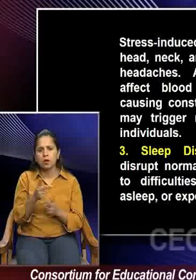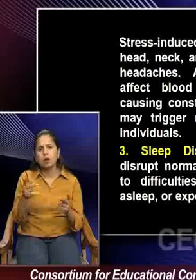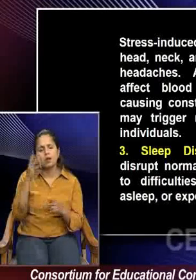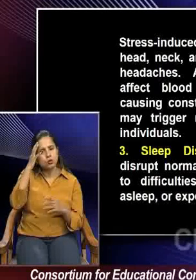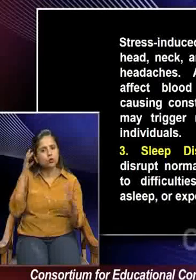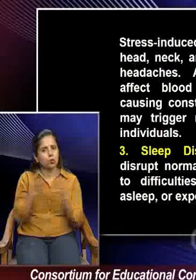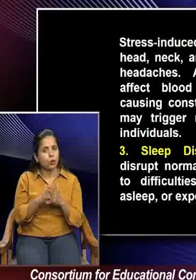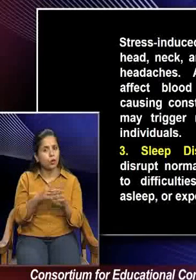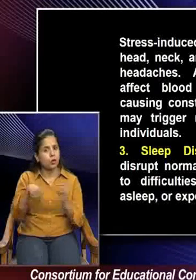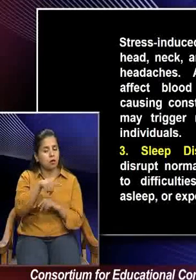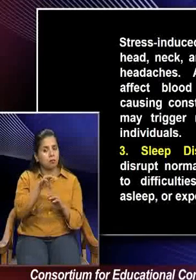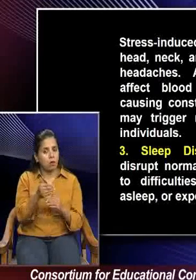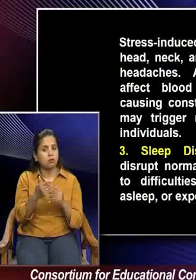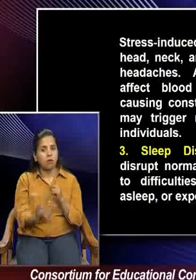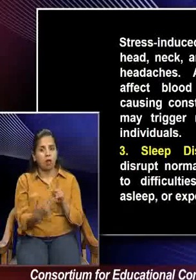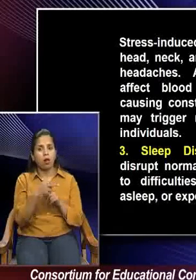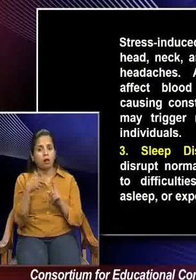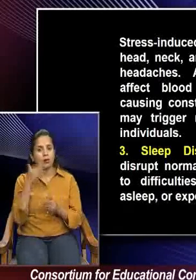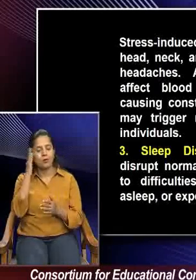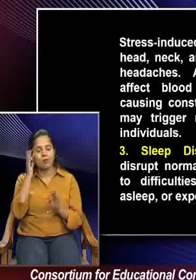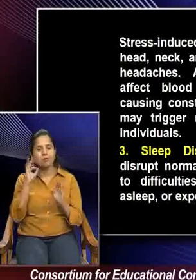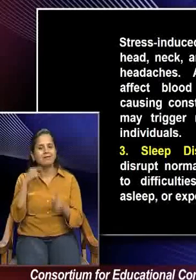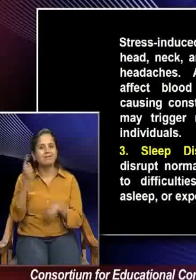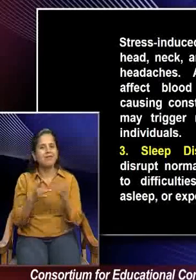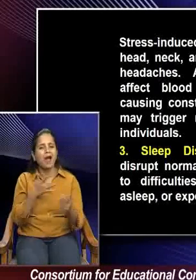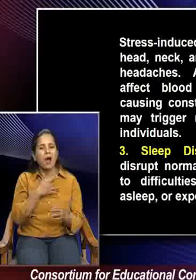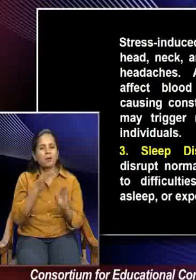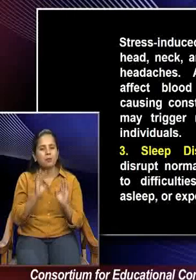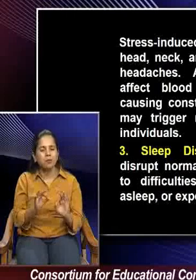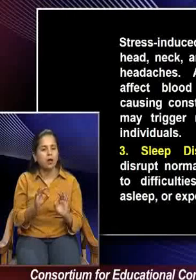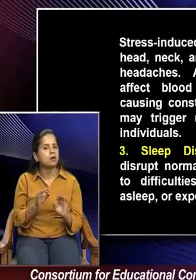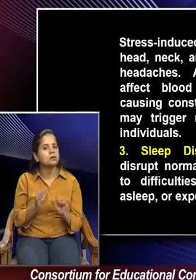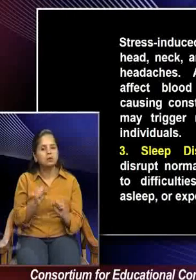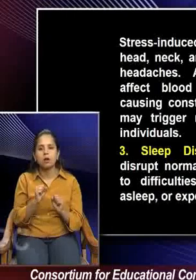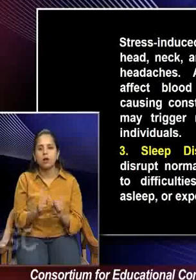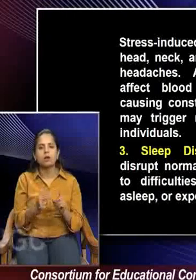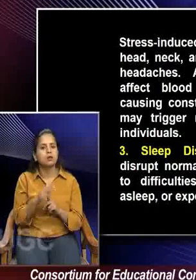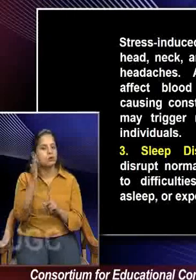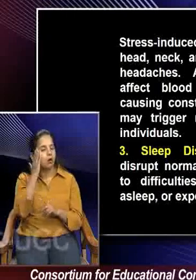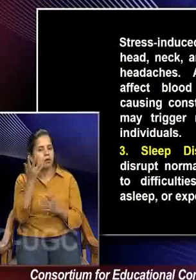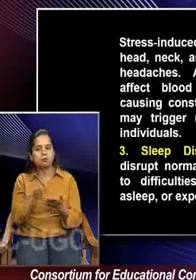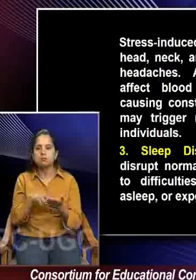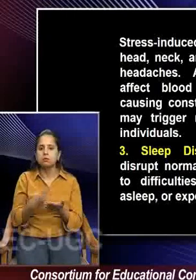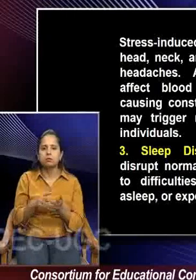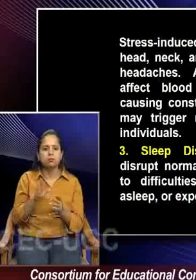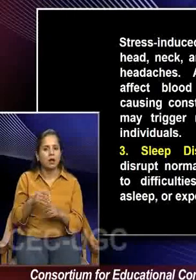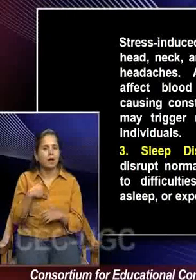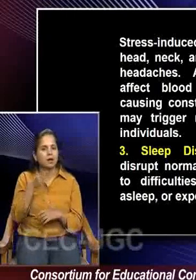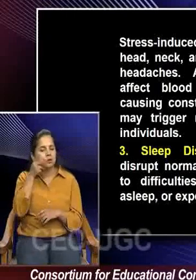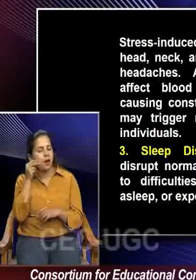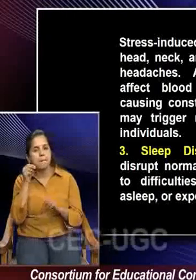can disturb the normal sleep patterns, leading to difficulty in falling